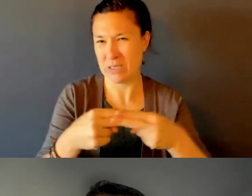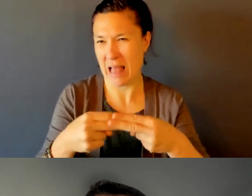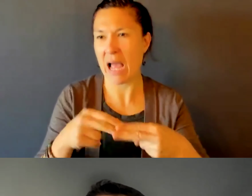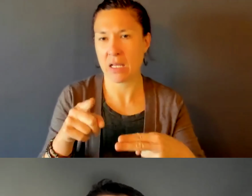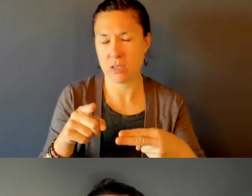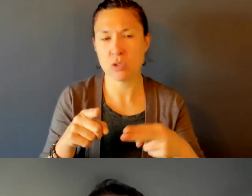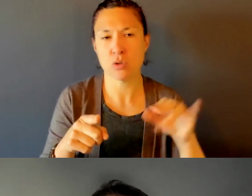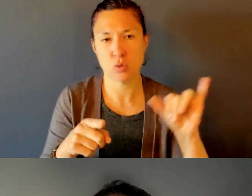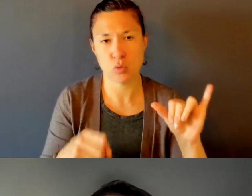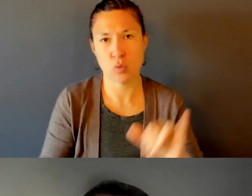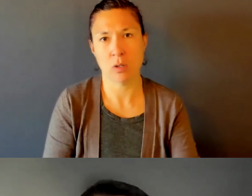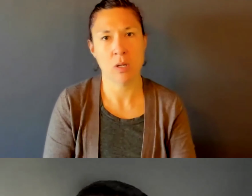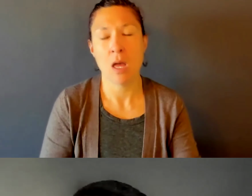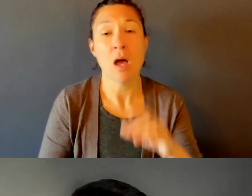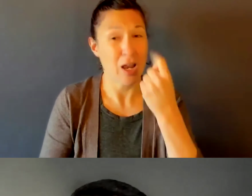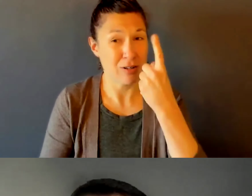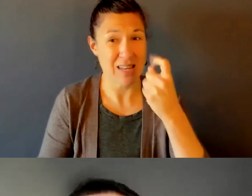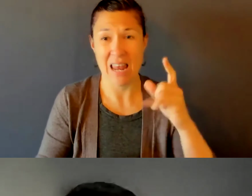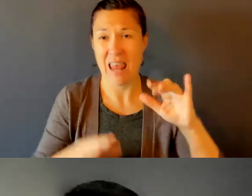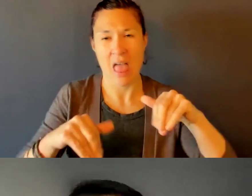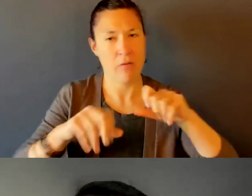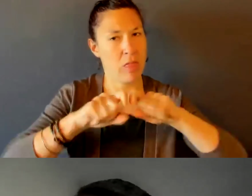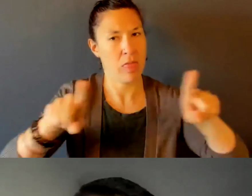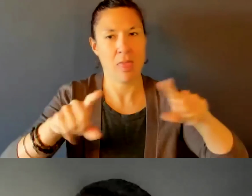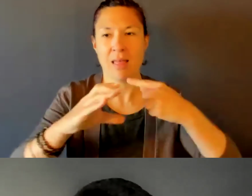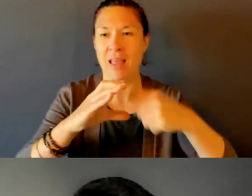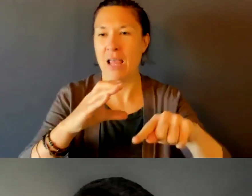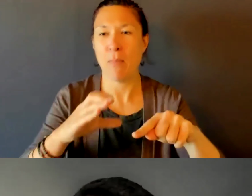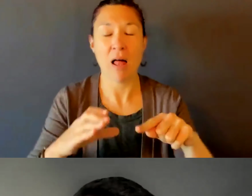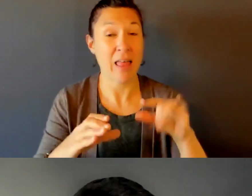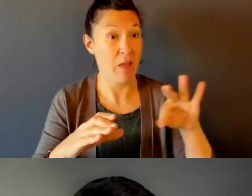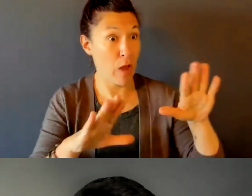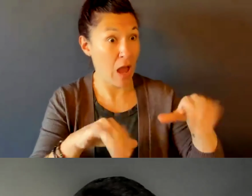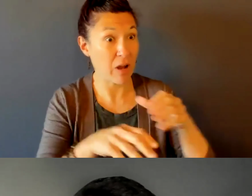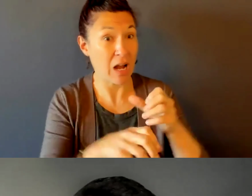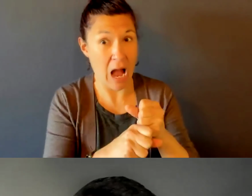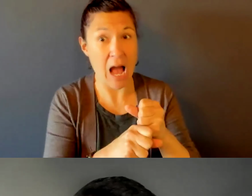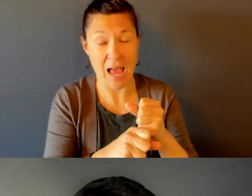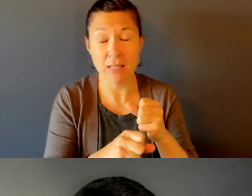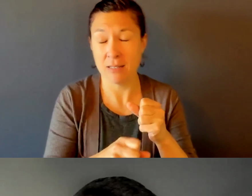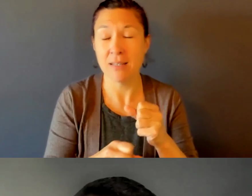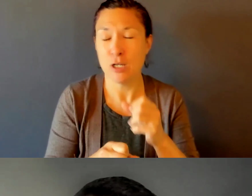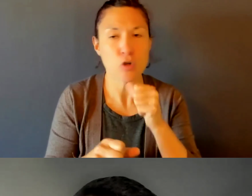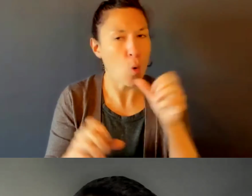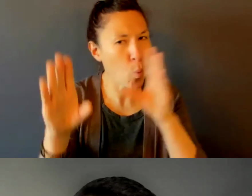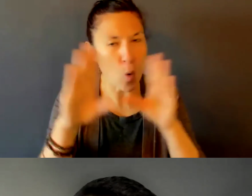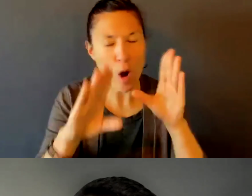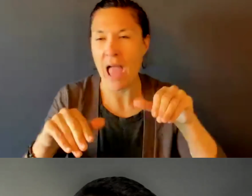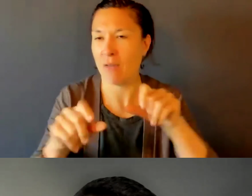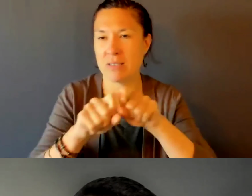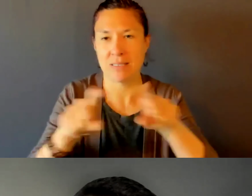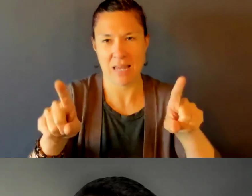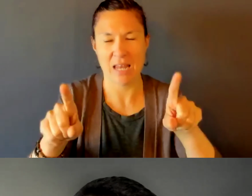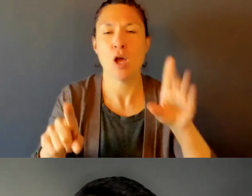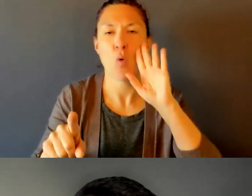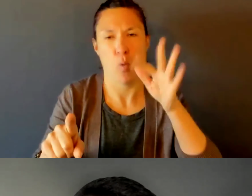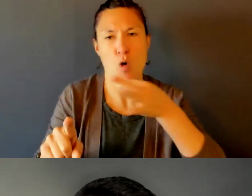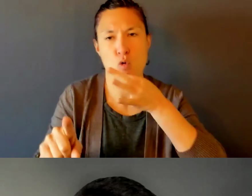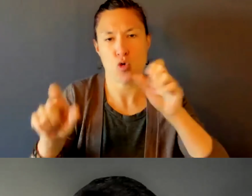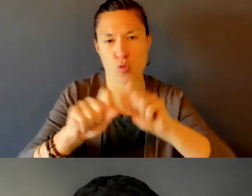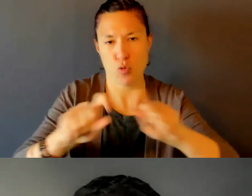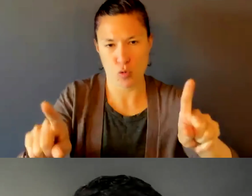clarify, that has not been sent yet, and we will make sure that that gets sent soon. And it will also have a link to these slides